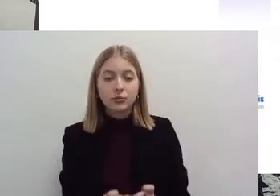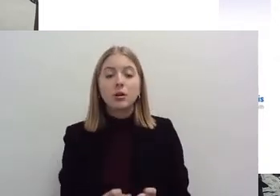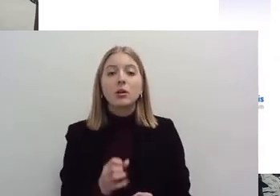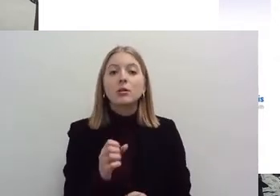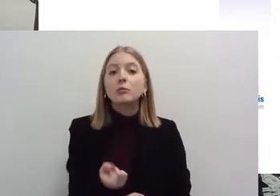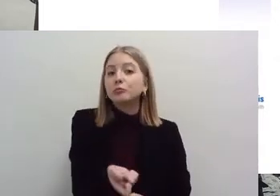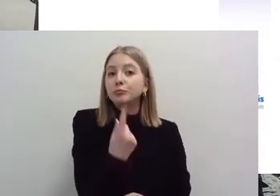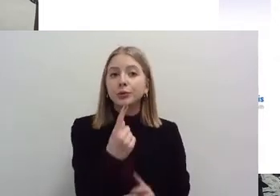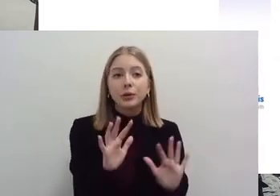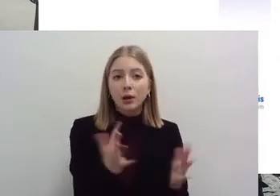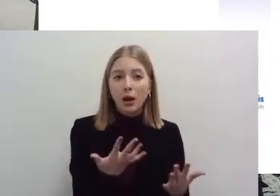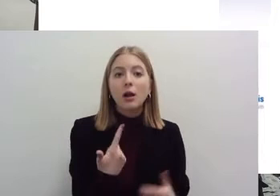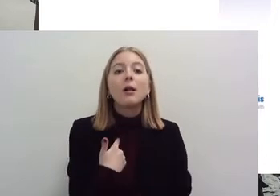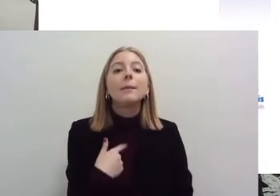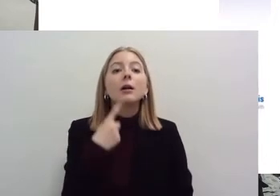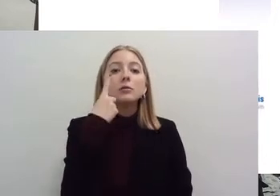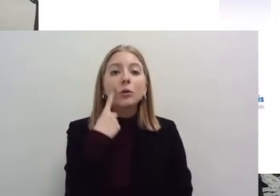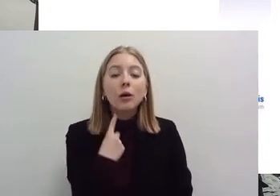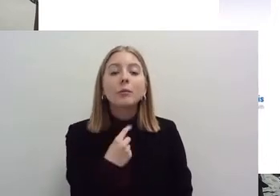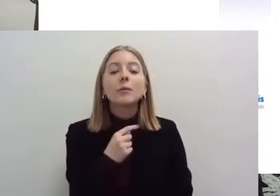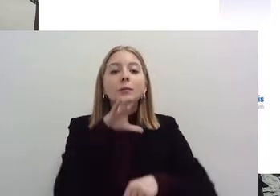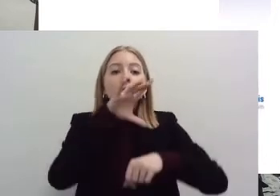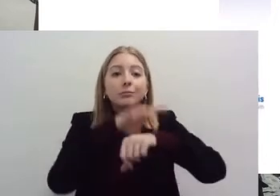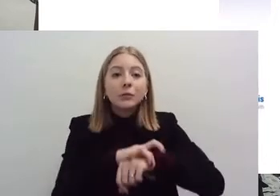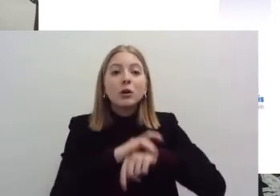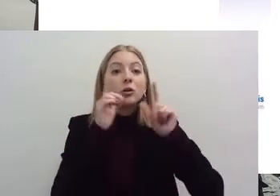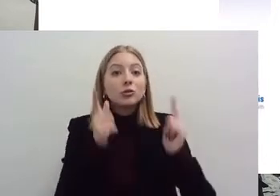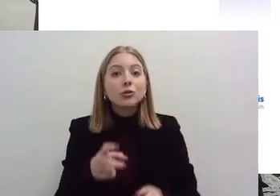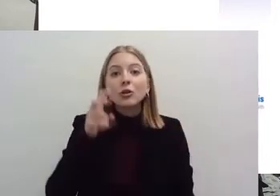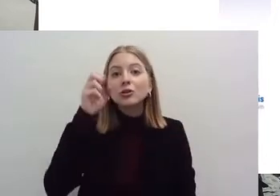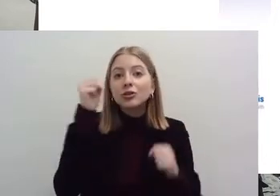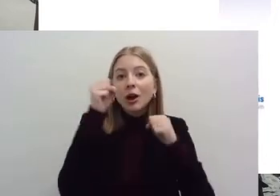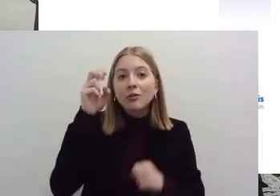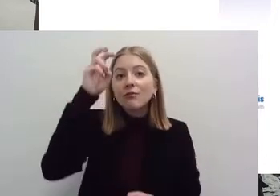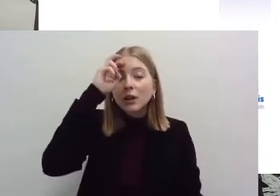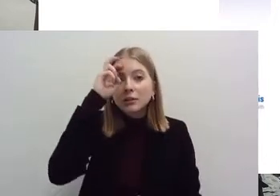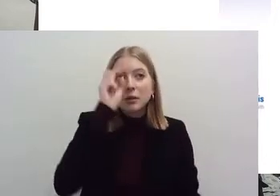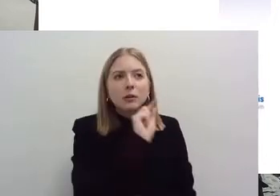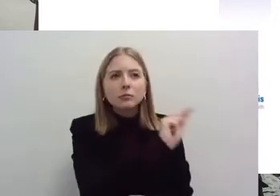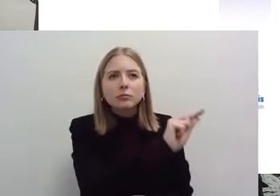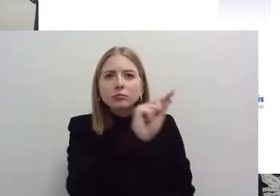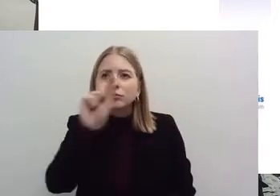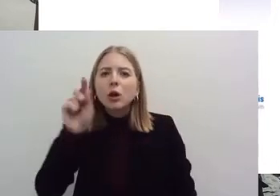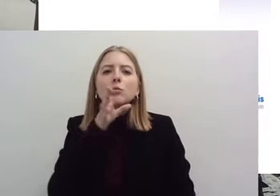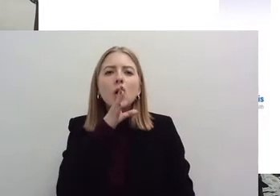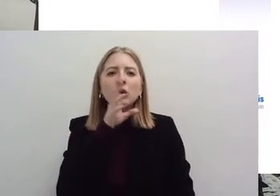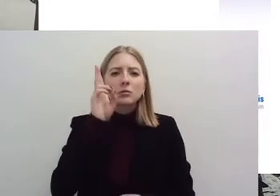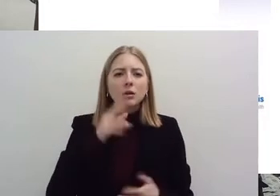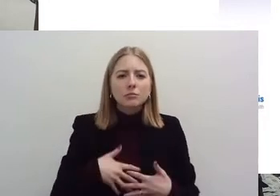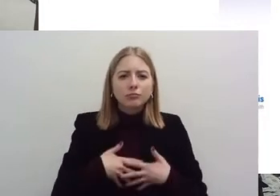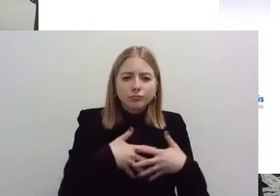health during pregnancy, how they are supporting a healthy relationship between parents and